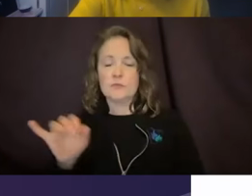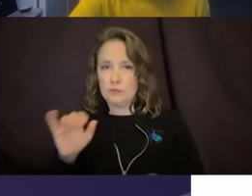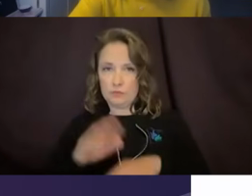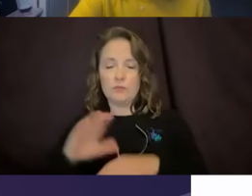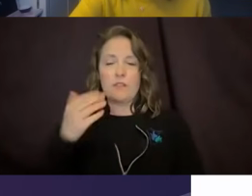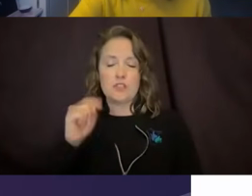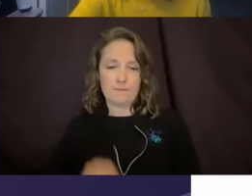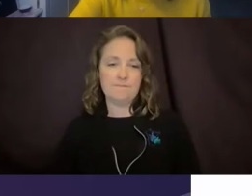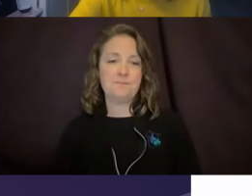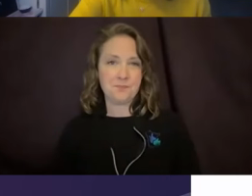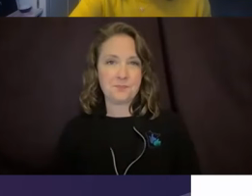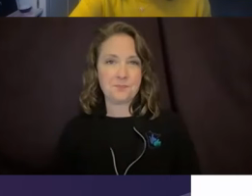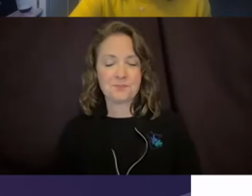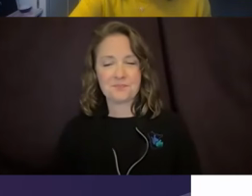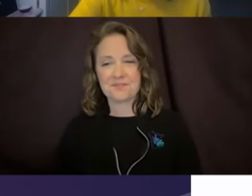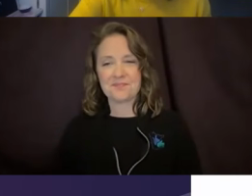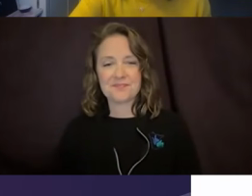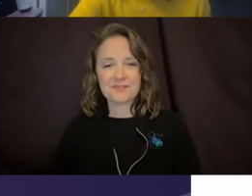too. Um,